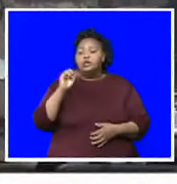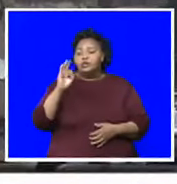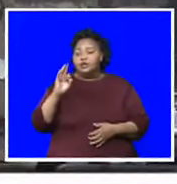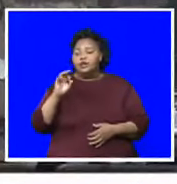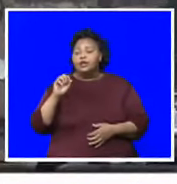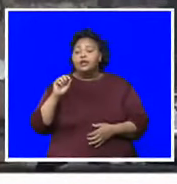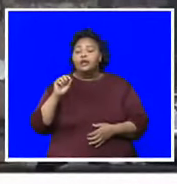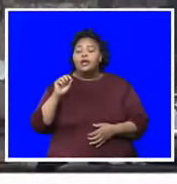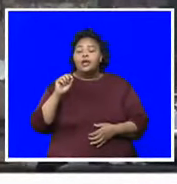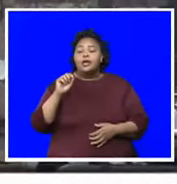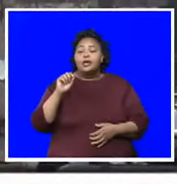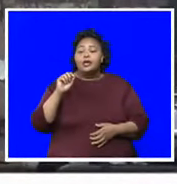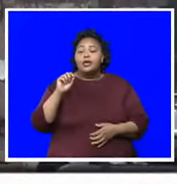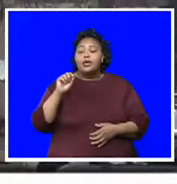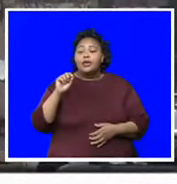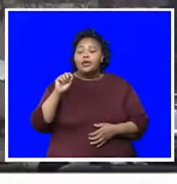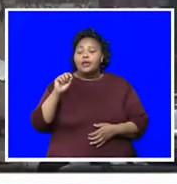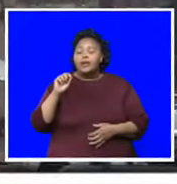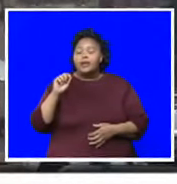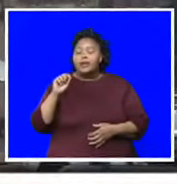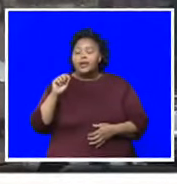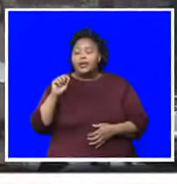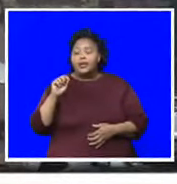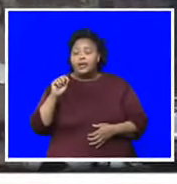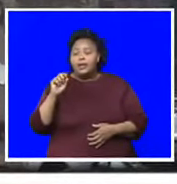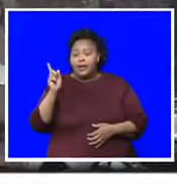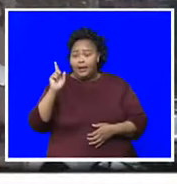23 emalangeni 85 cents per liter. Diesel will now cost